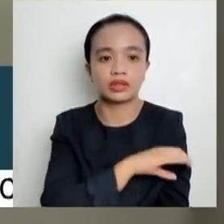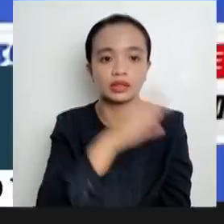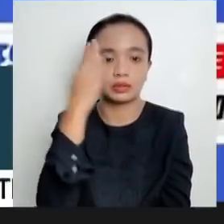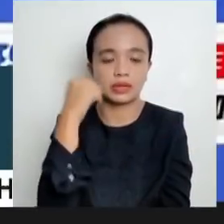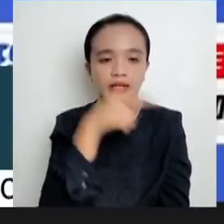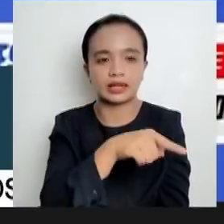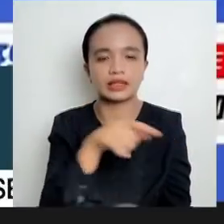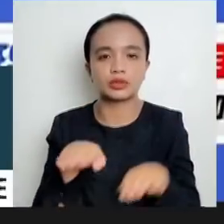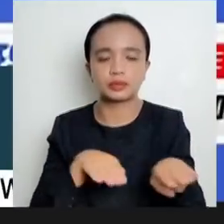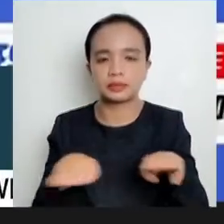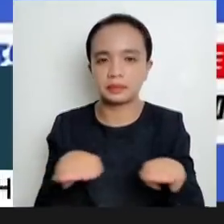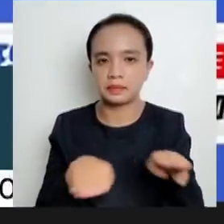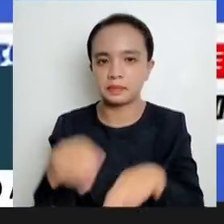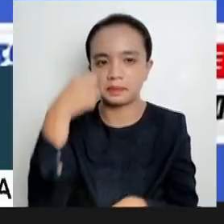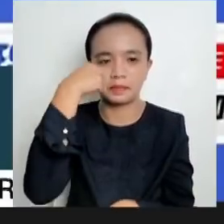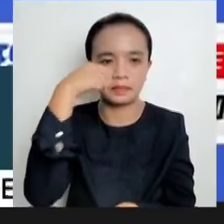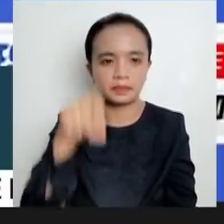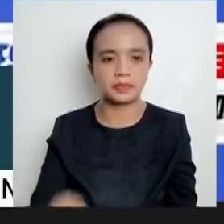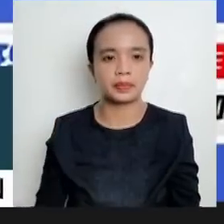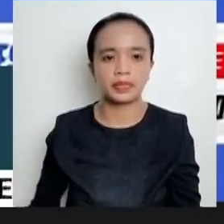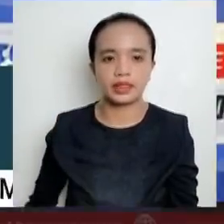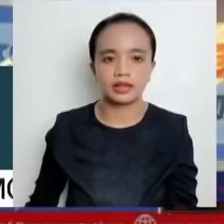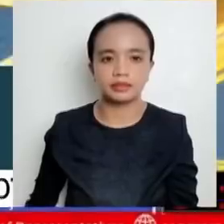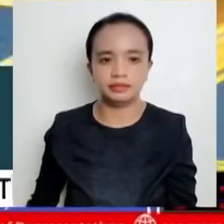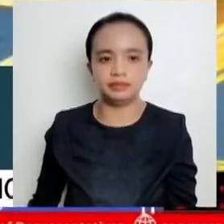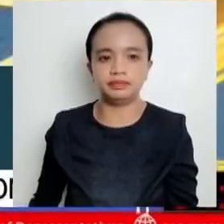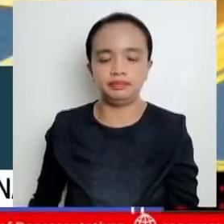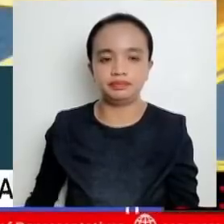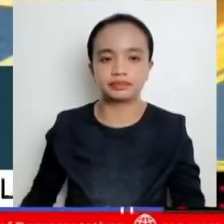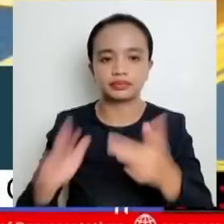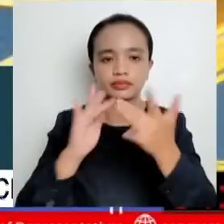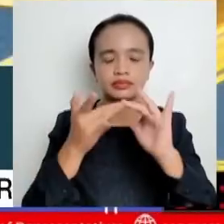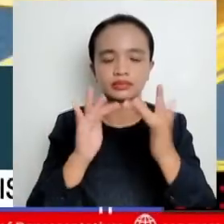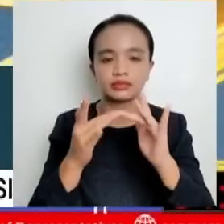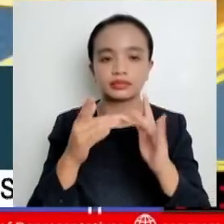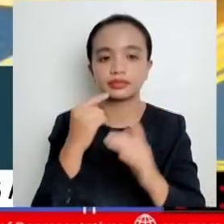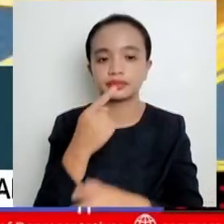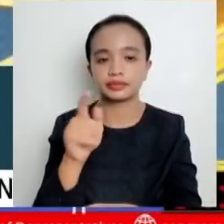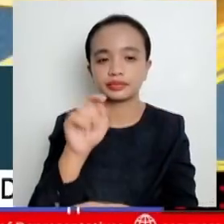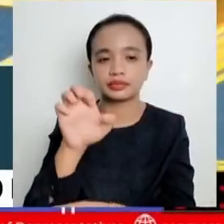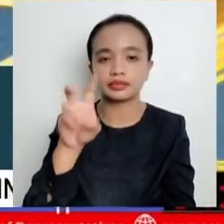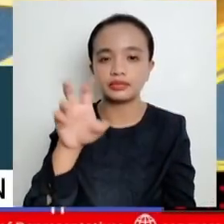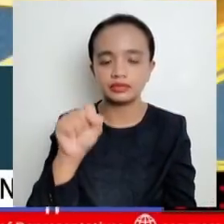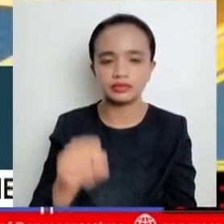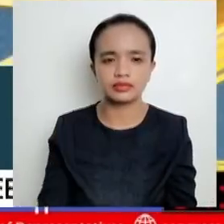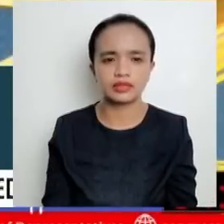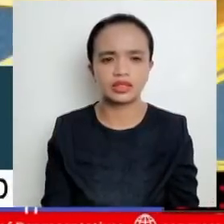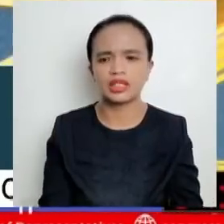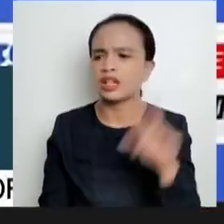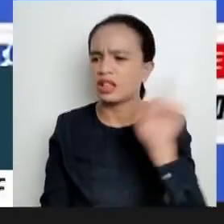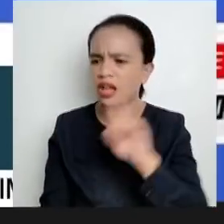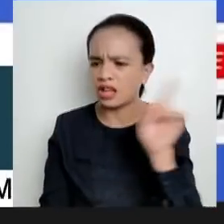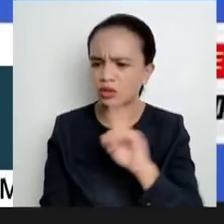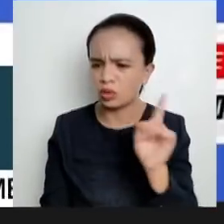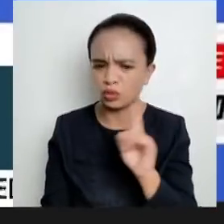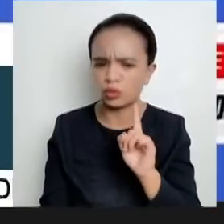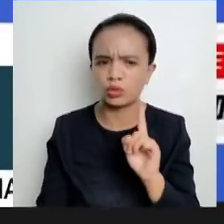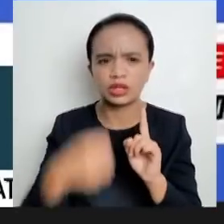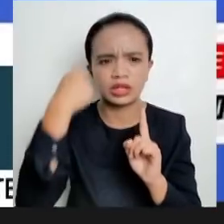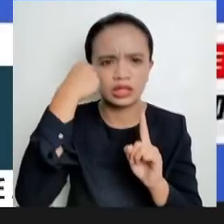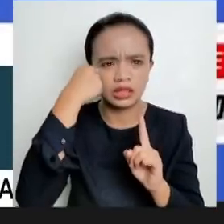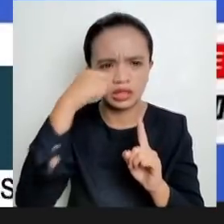behavior. But in a virtual press conference, Teves disputes this. Anong disorderly conduct